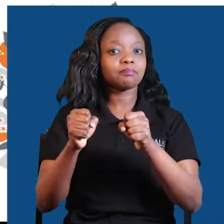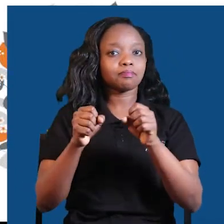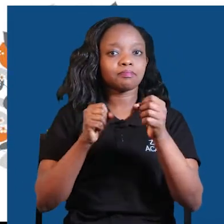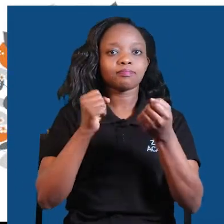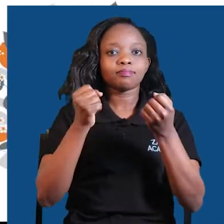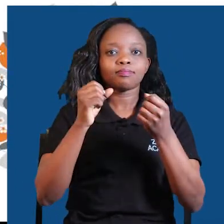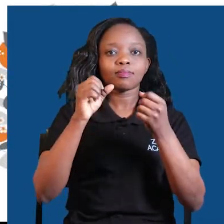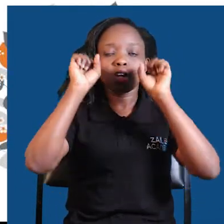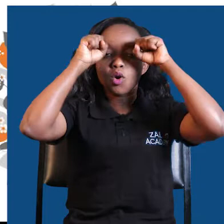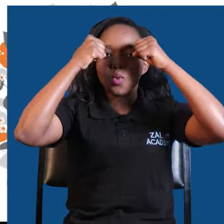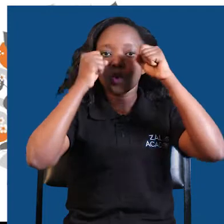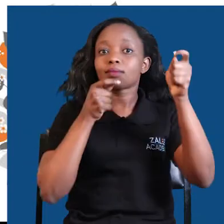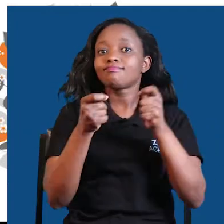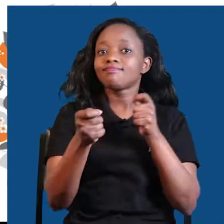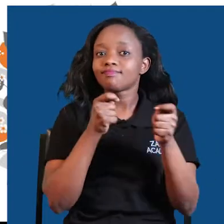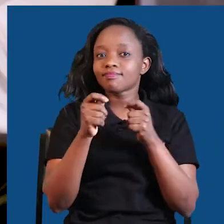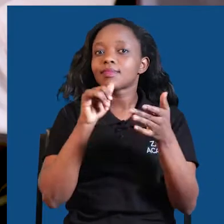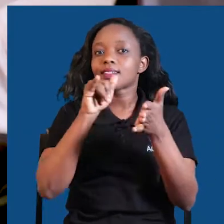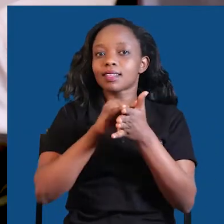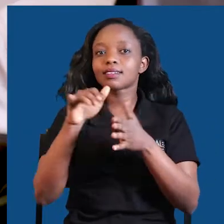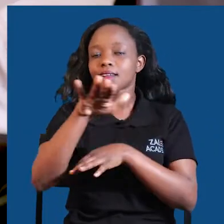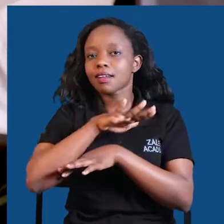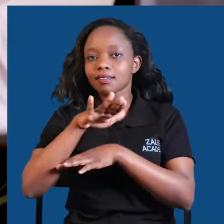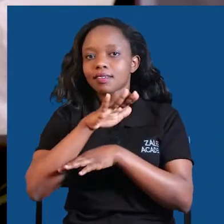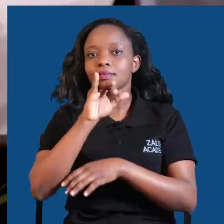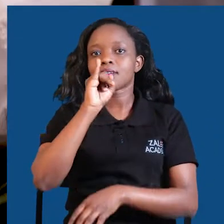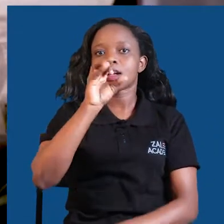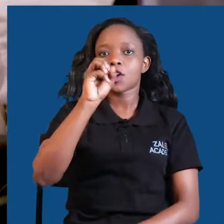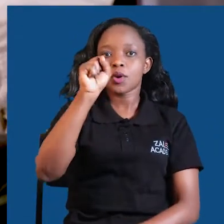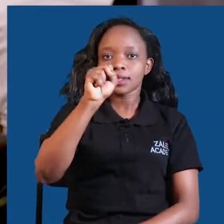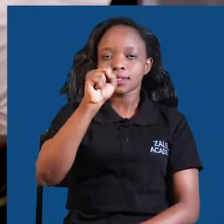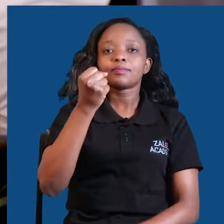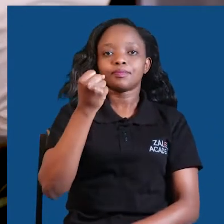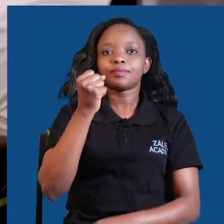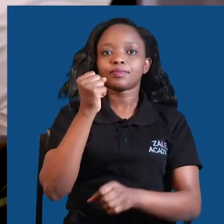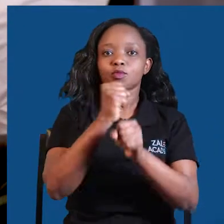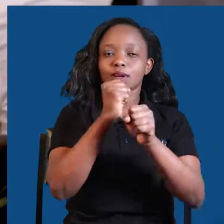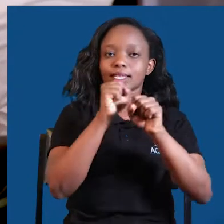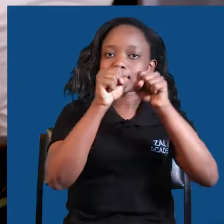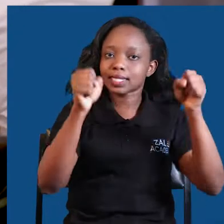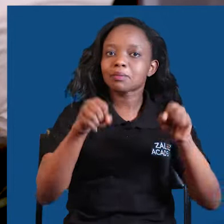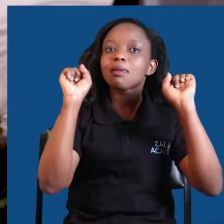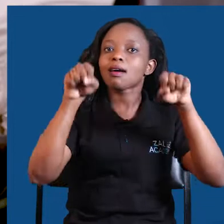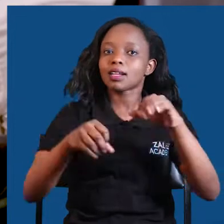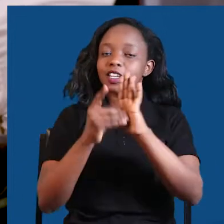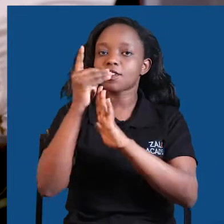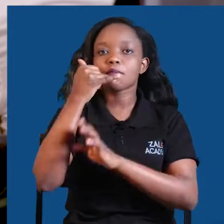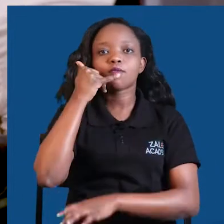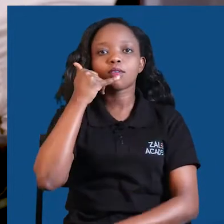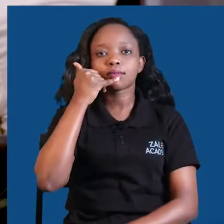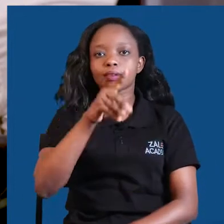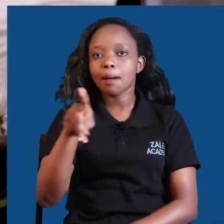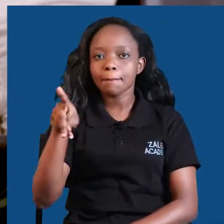system. It's maintained by Google and that's the operating system. We have the iOS operating system. This, you can also develop